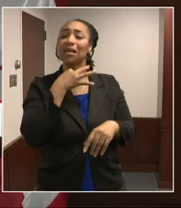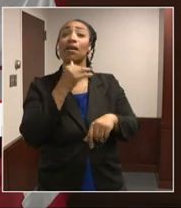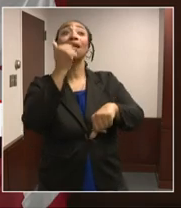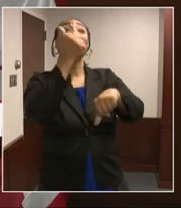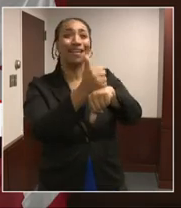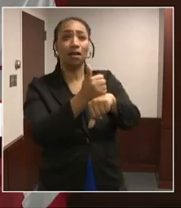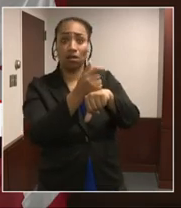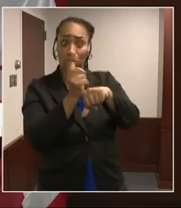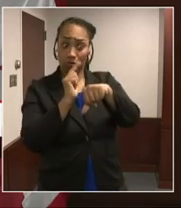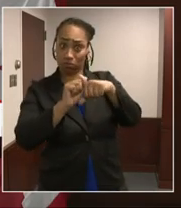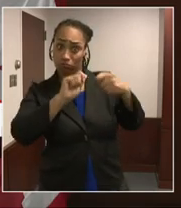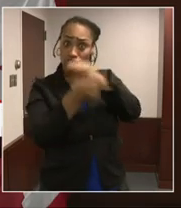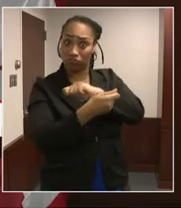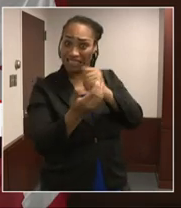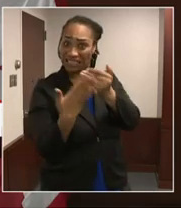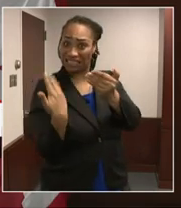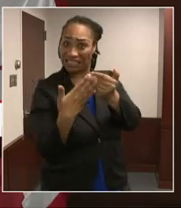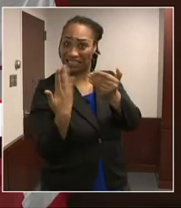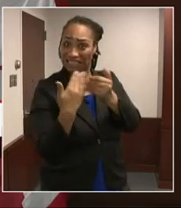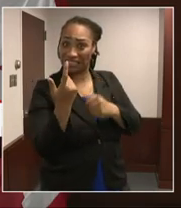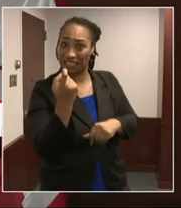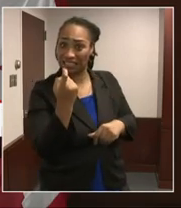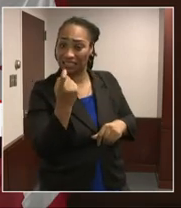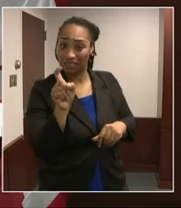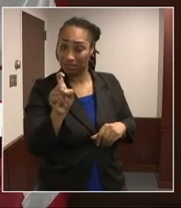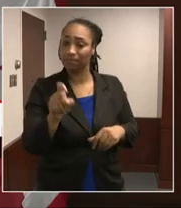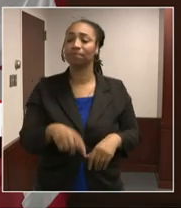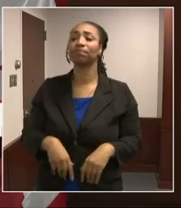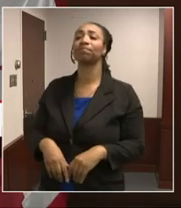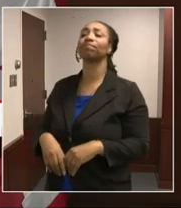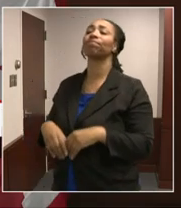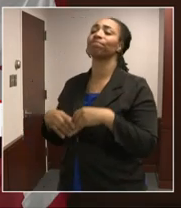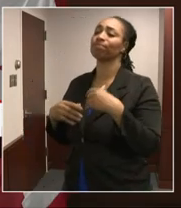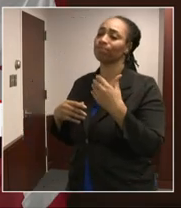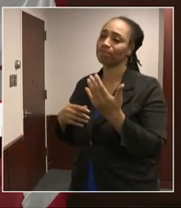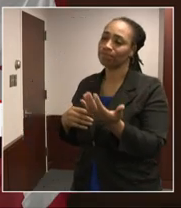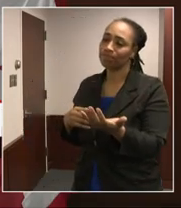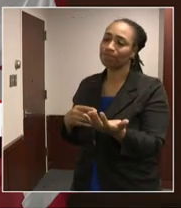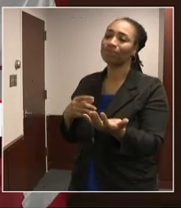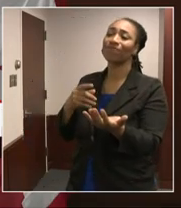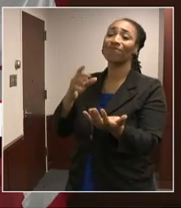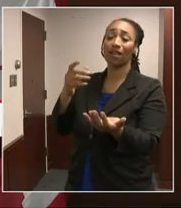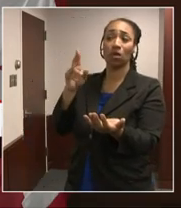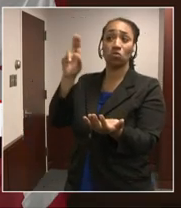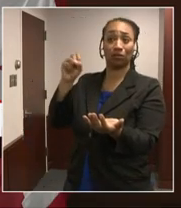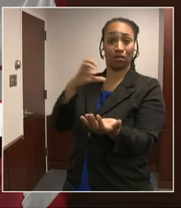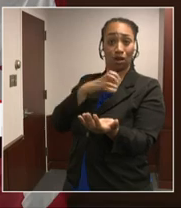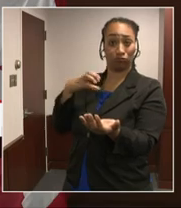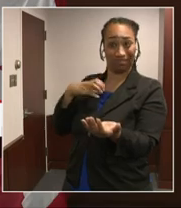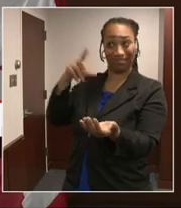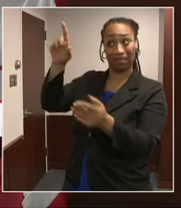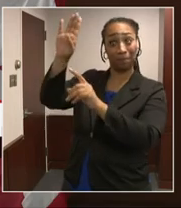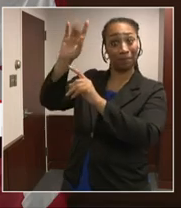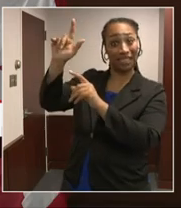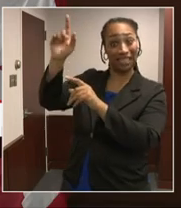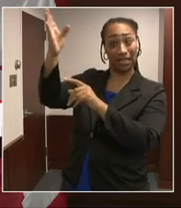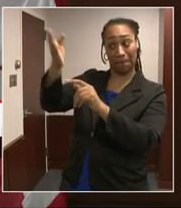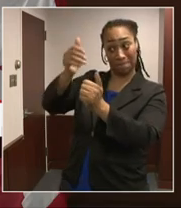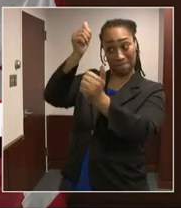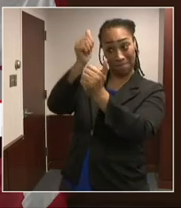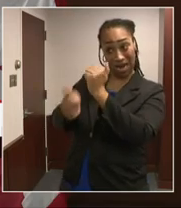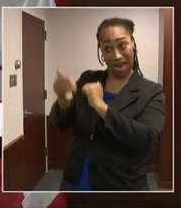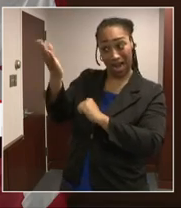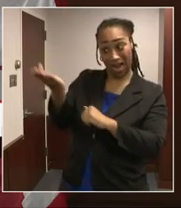it, as you all who cover the Congress knows, that getting bills, especially controversial ones, through both houses is never